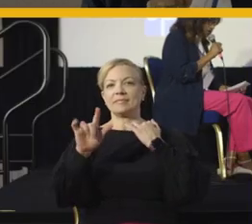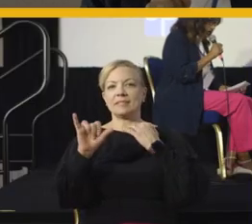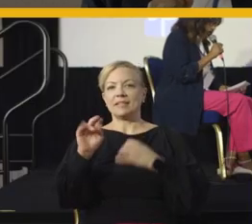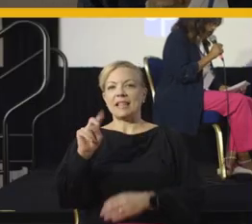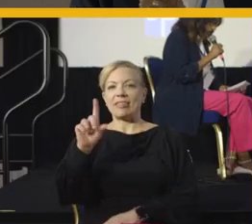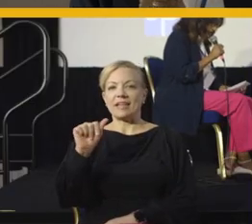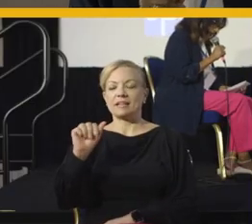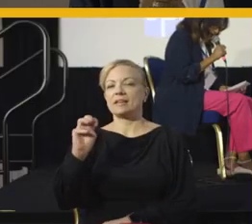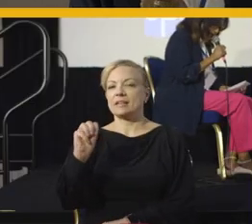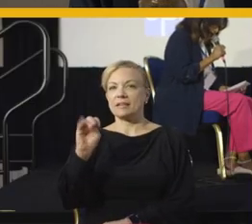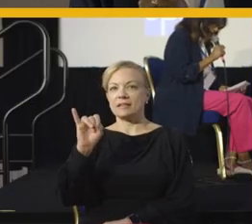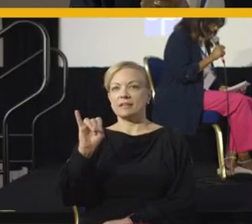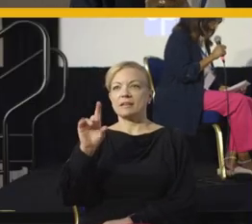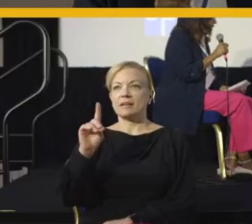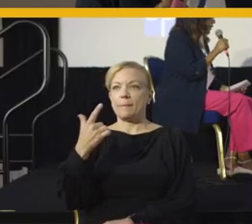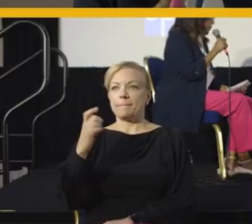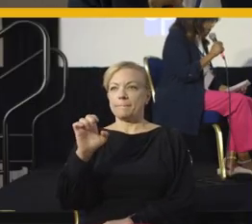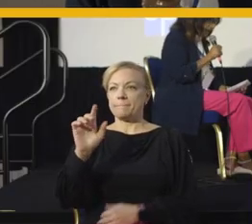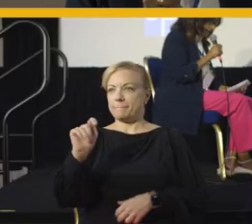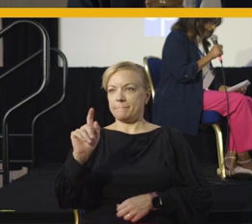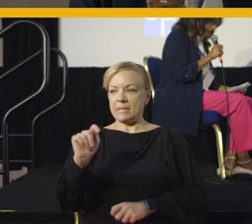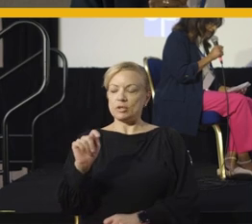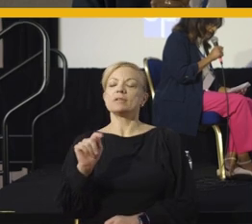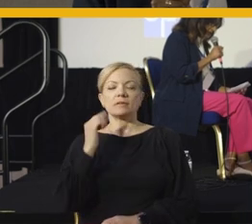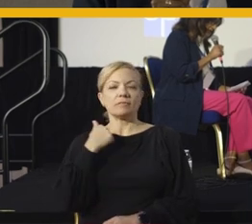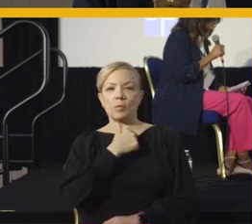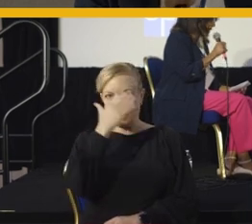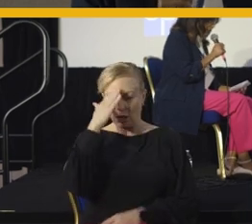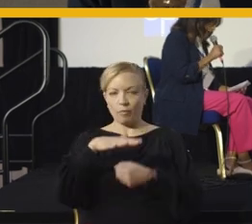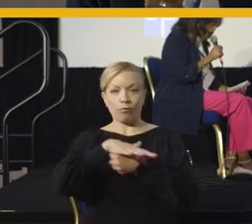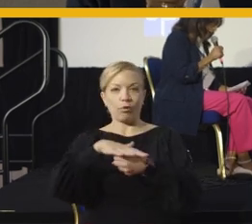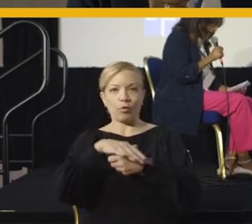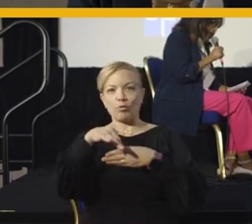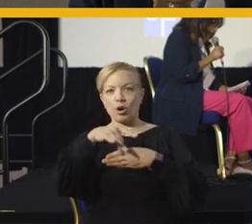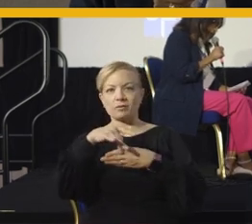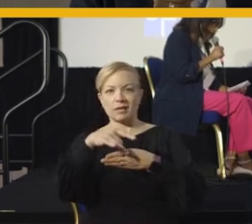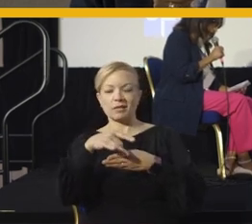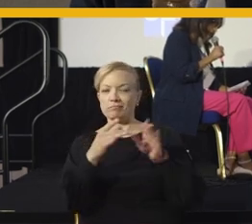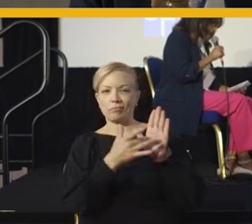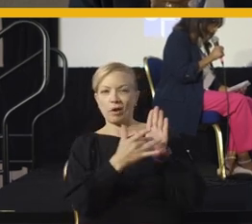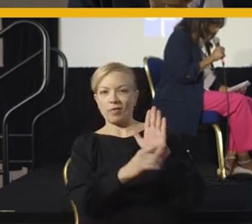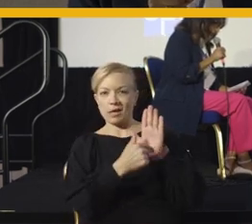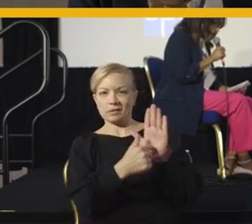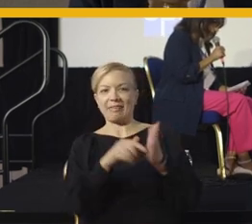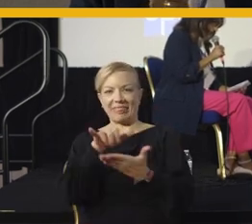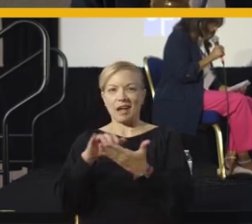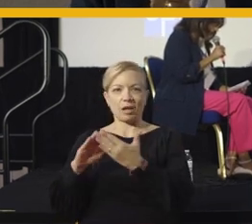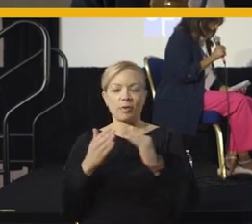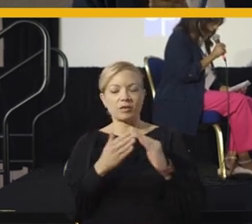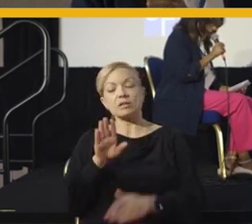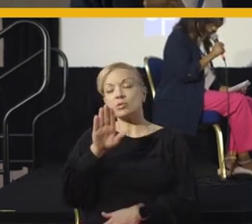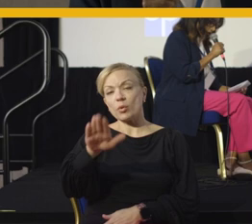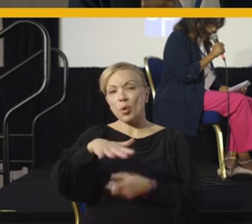know that each station is unique and that the local content reflects that community. So can you tell me more about